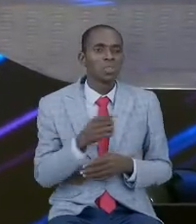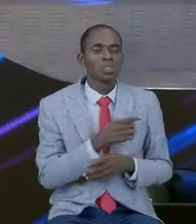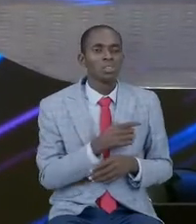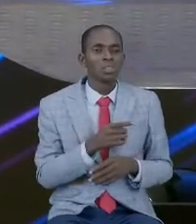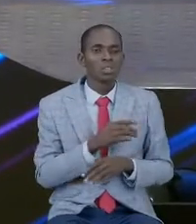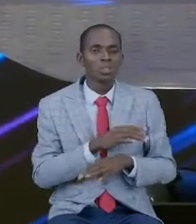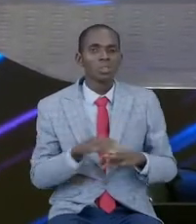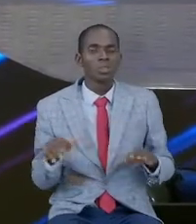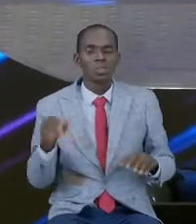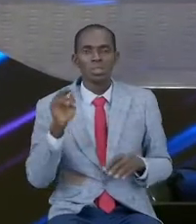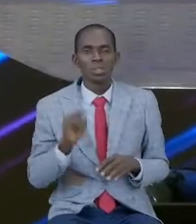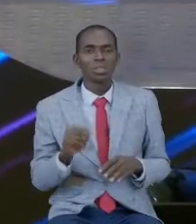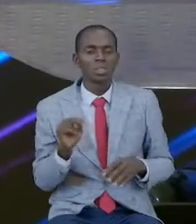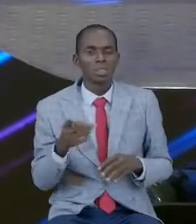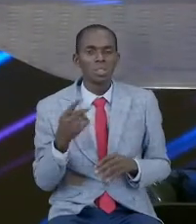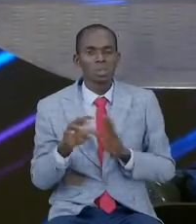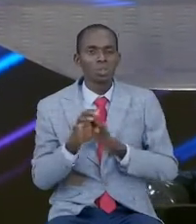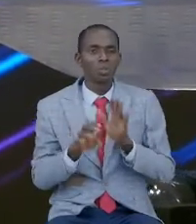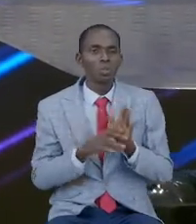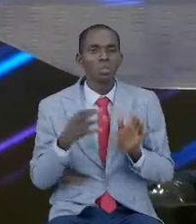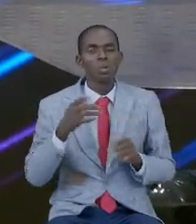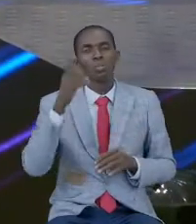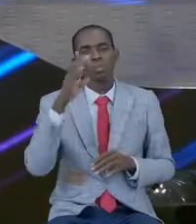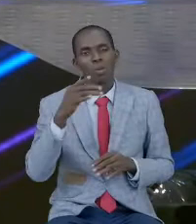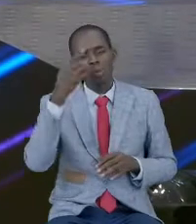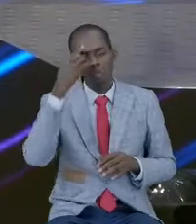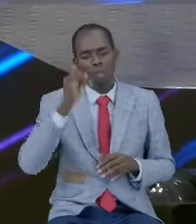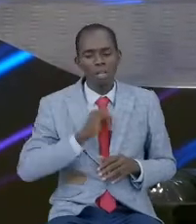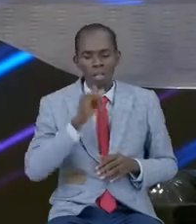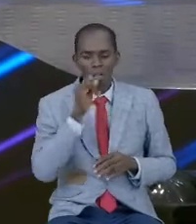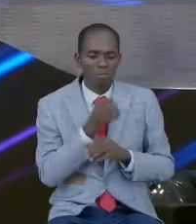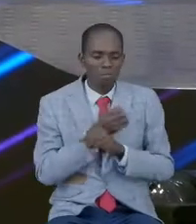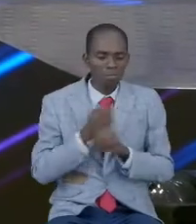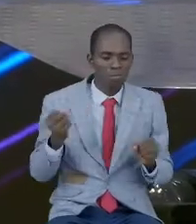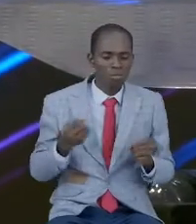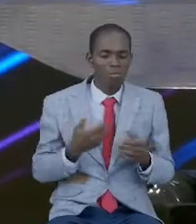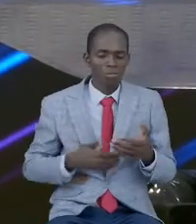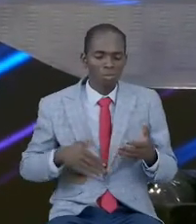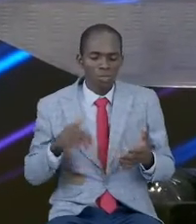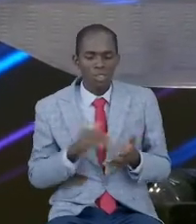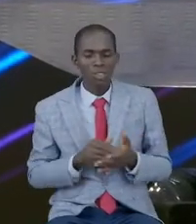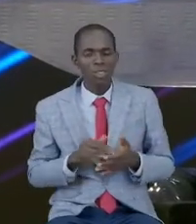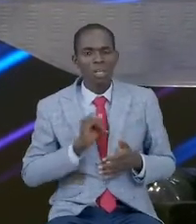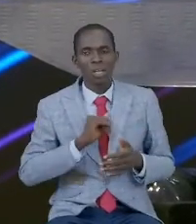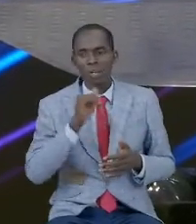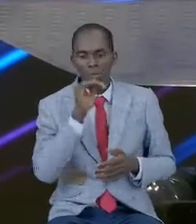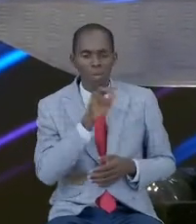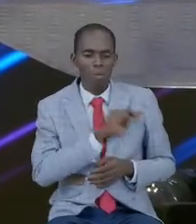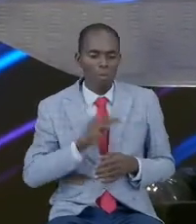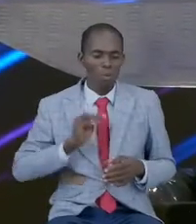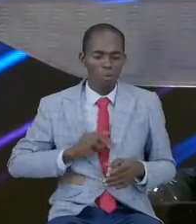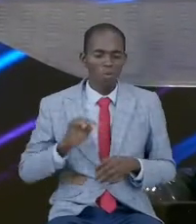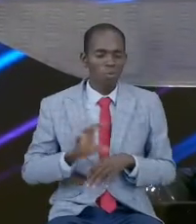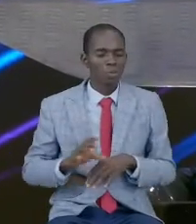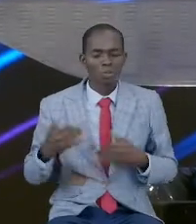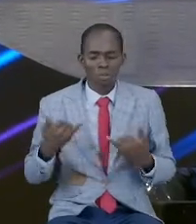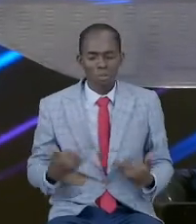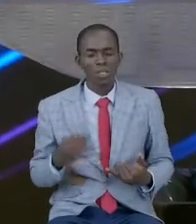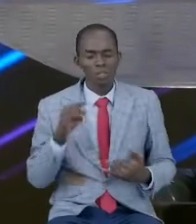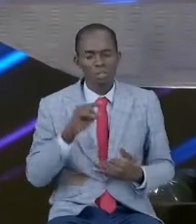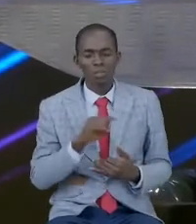God. I'm saved, I'm born again, I'm a child of God, I'm a member of the church, and therefore no matter what I